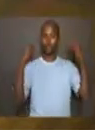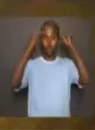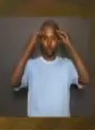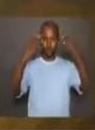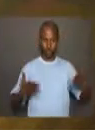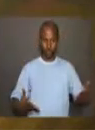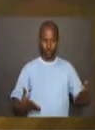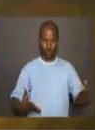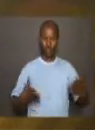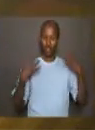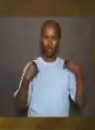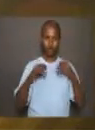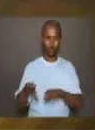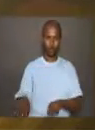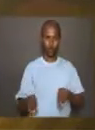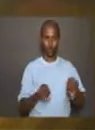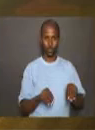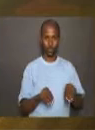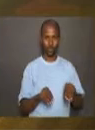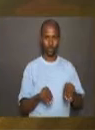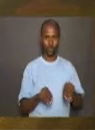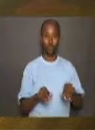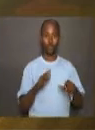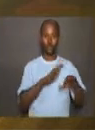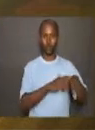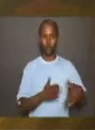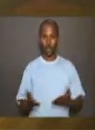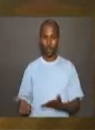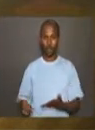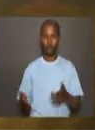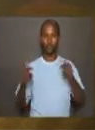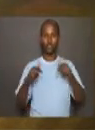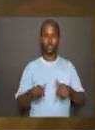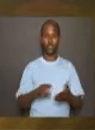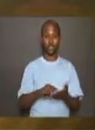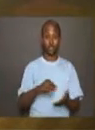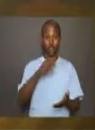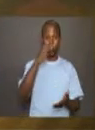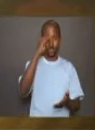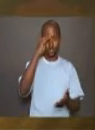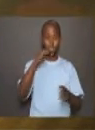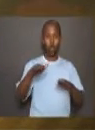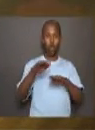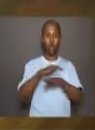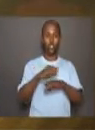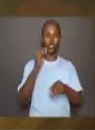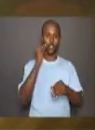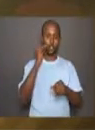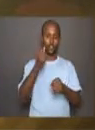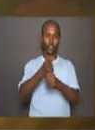Hello, teacher. Hello, students. Welcome to today's lesson on real